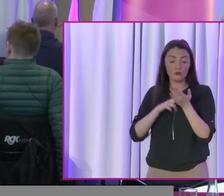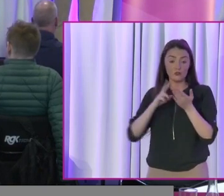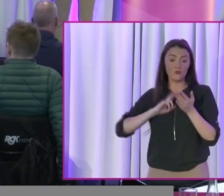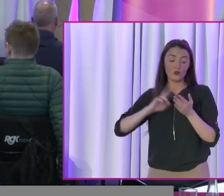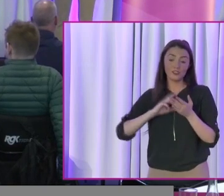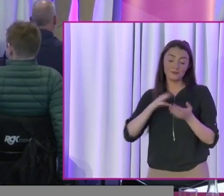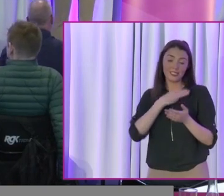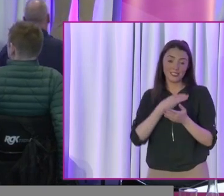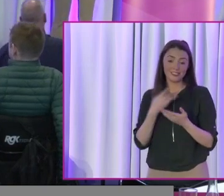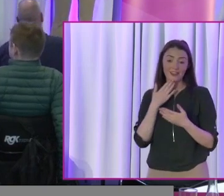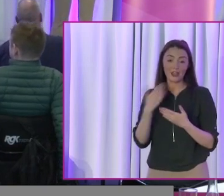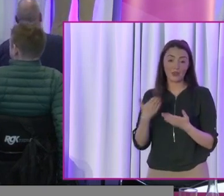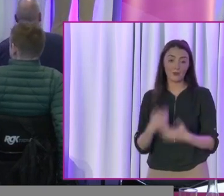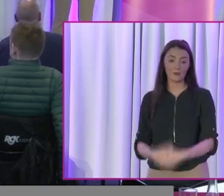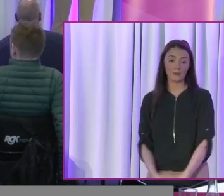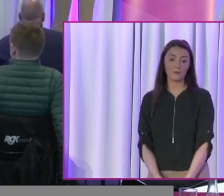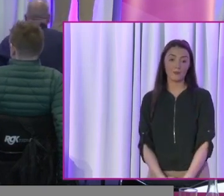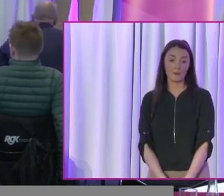Thank you.